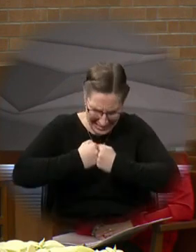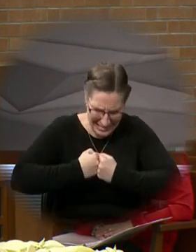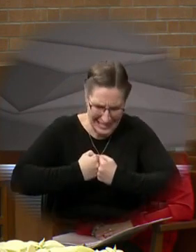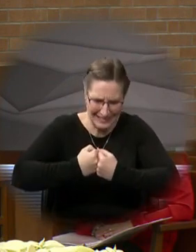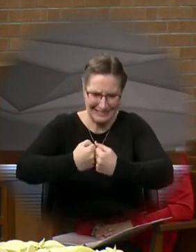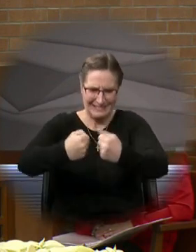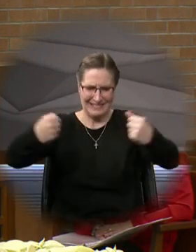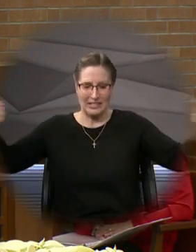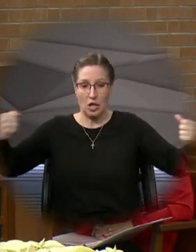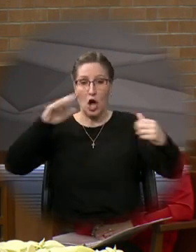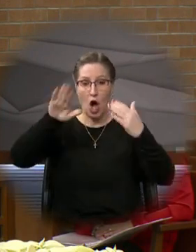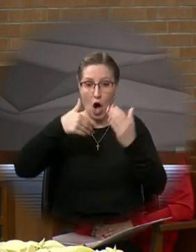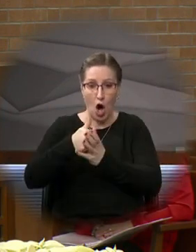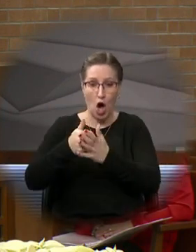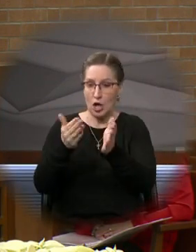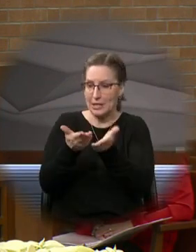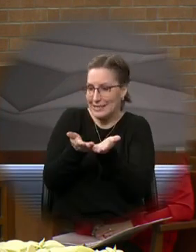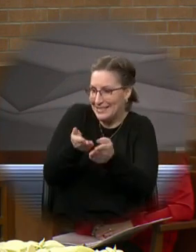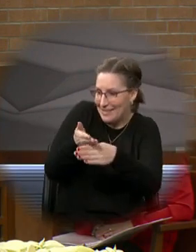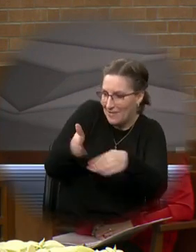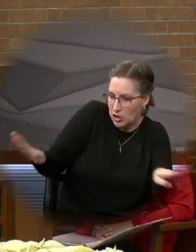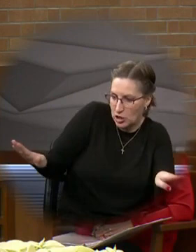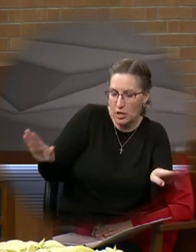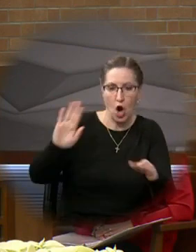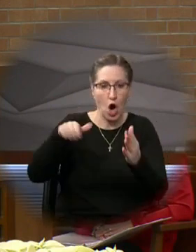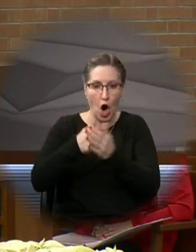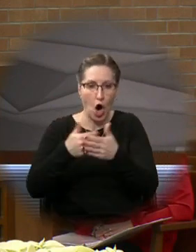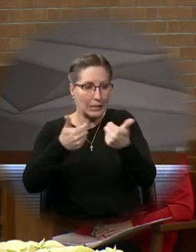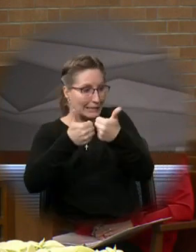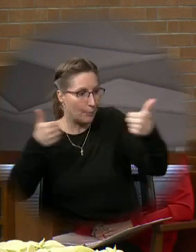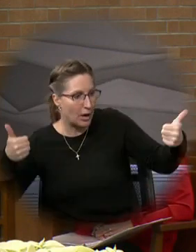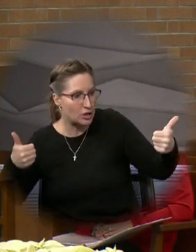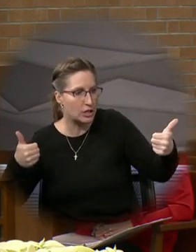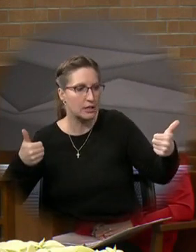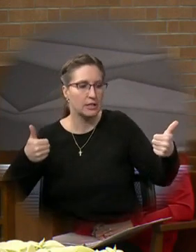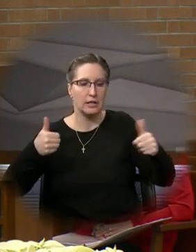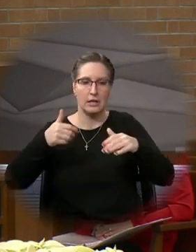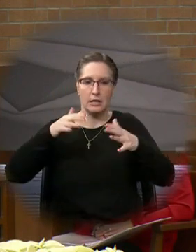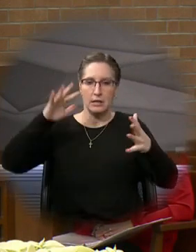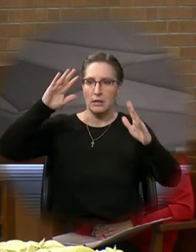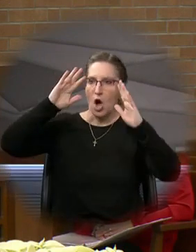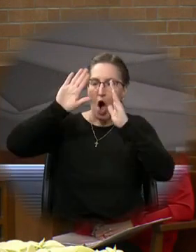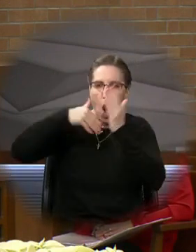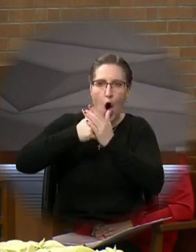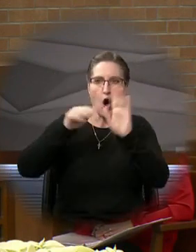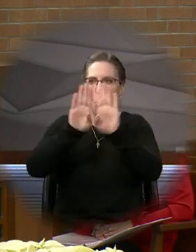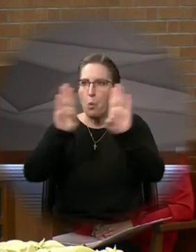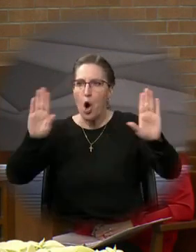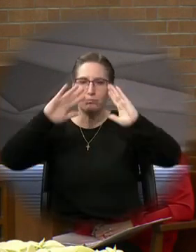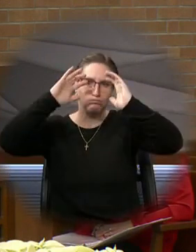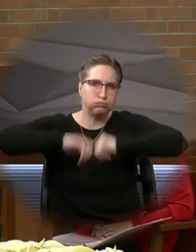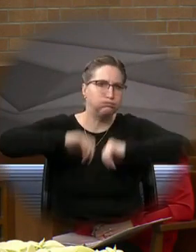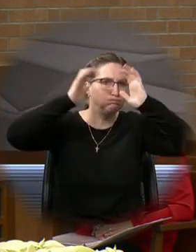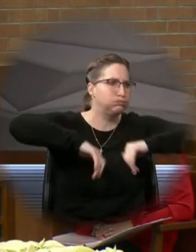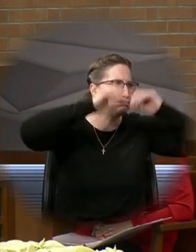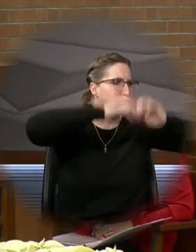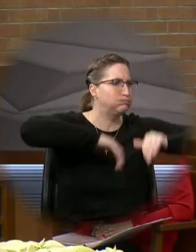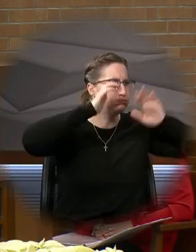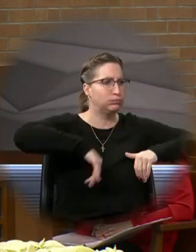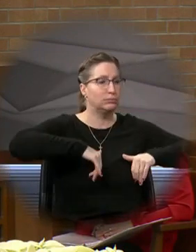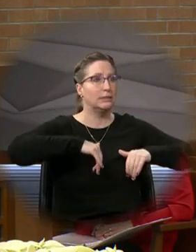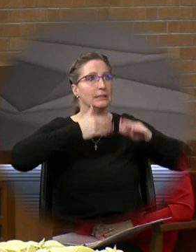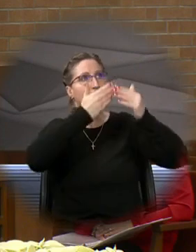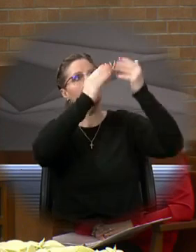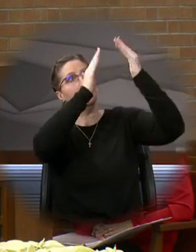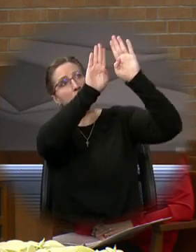division, overcome every separation, broken down every wall between us and